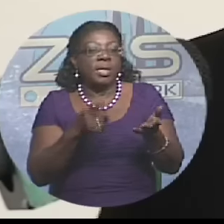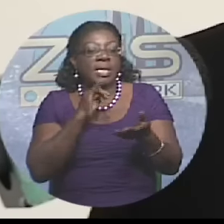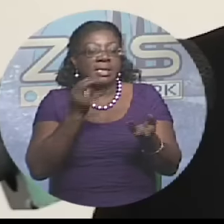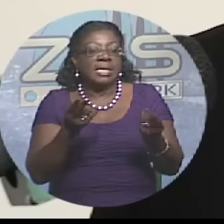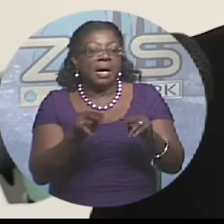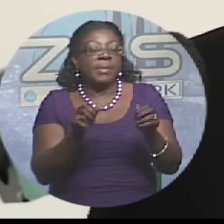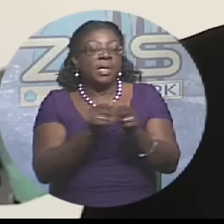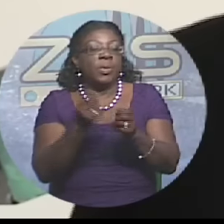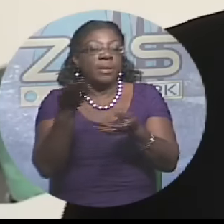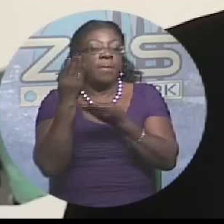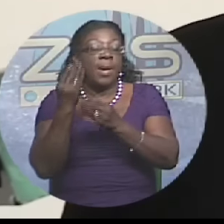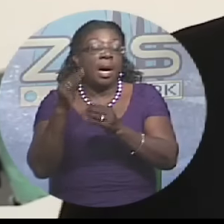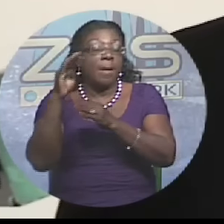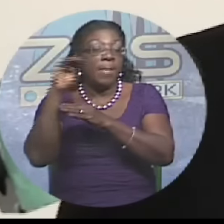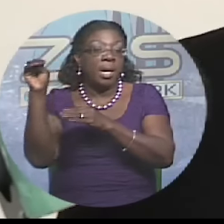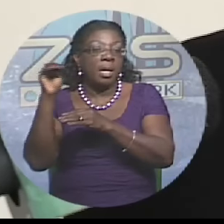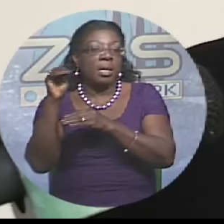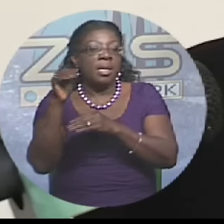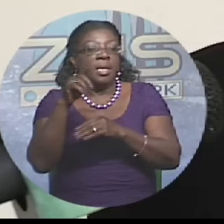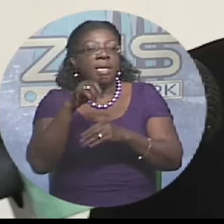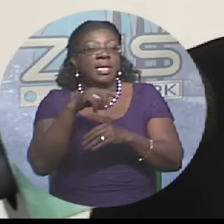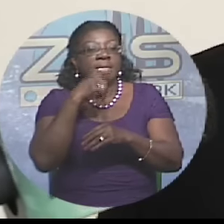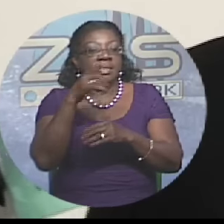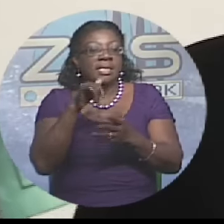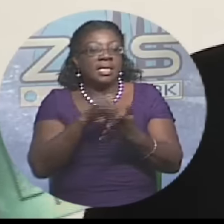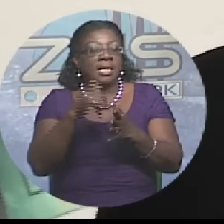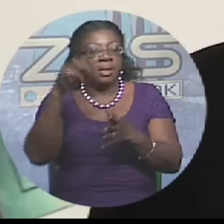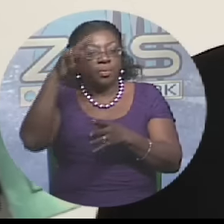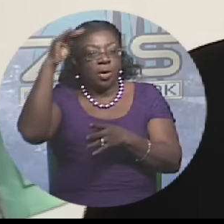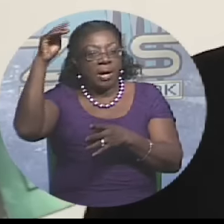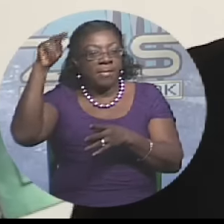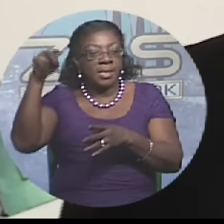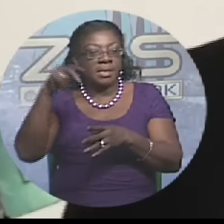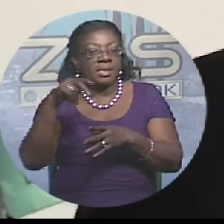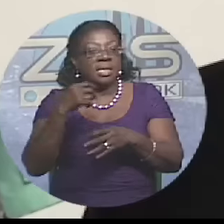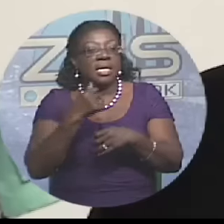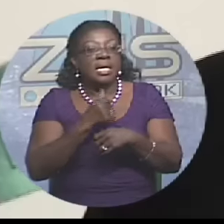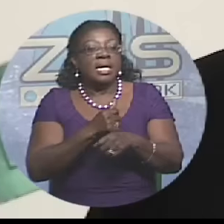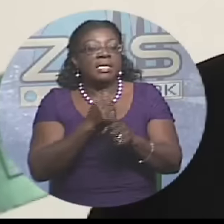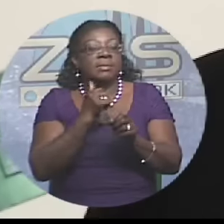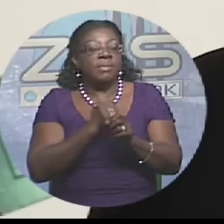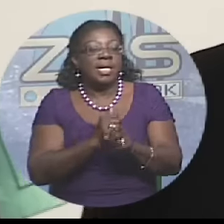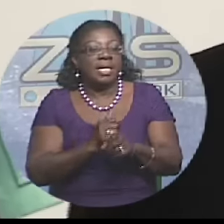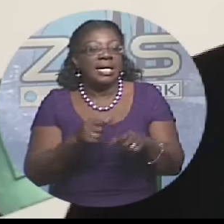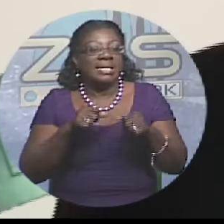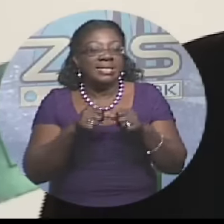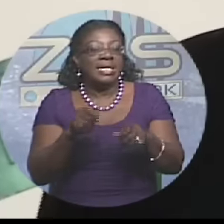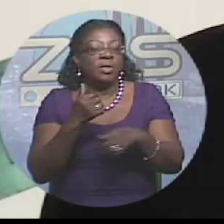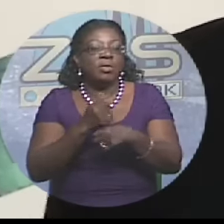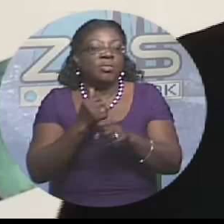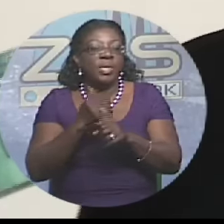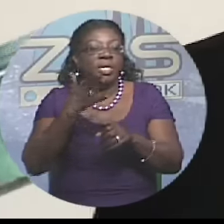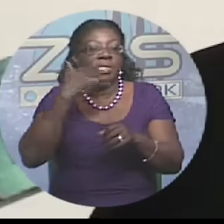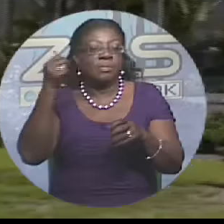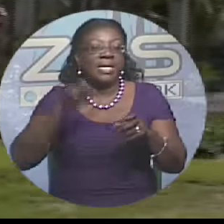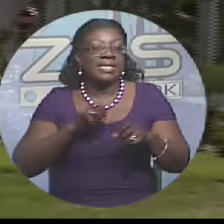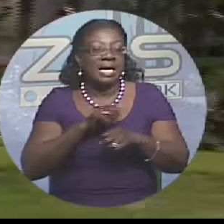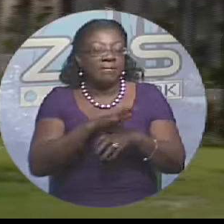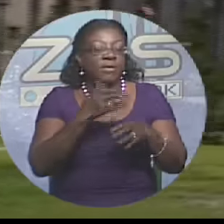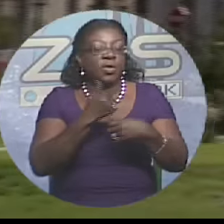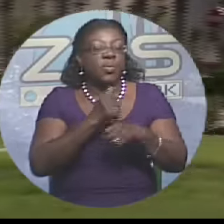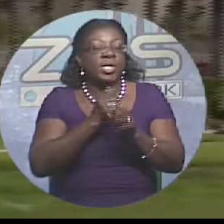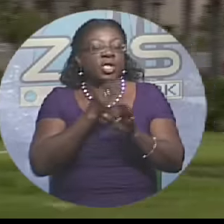I think I must honestly say the Prime Minister has made, and he continues to make, his best effort to ensure that